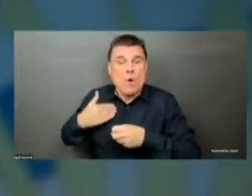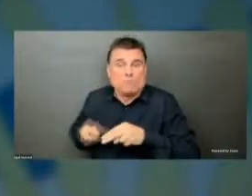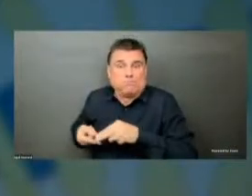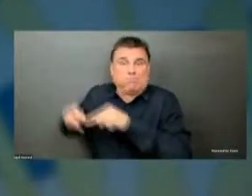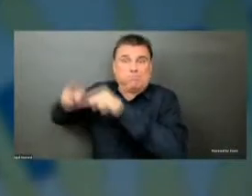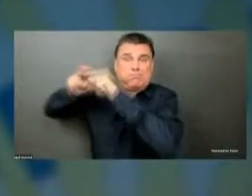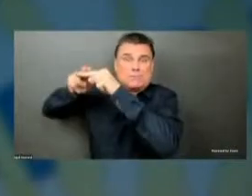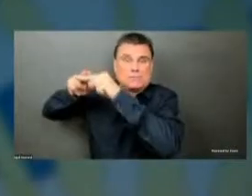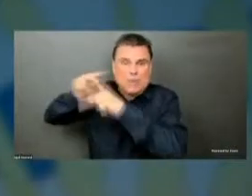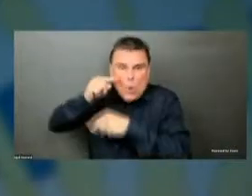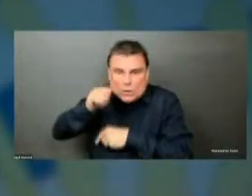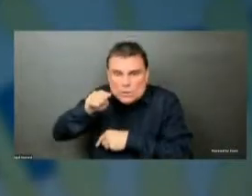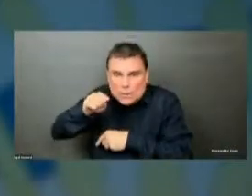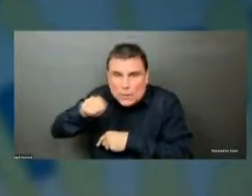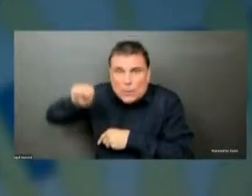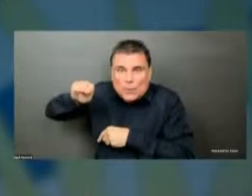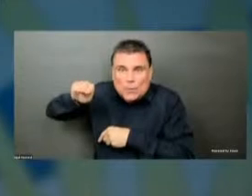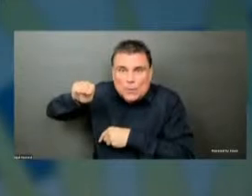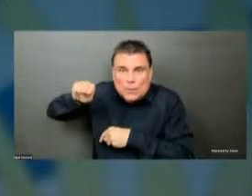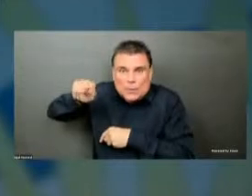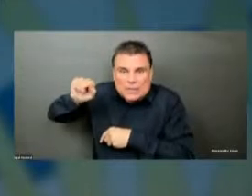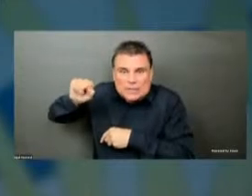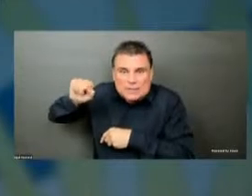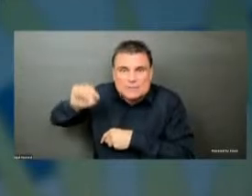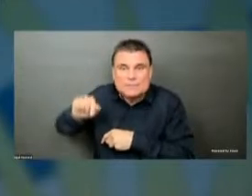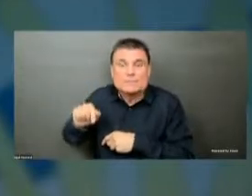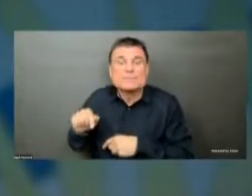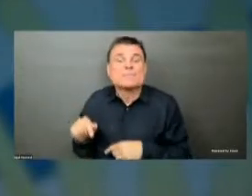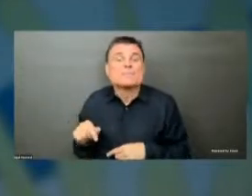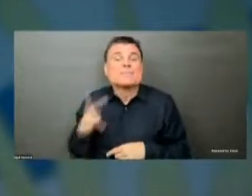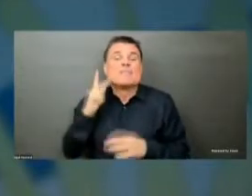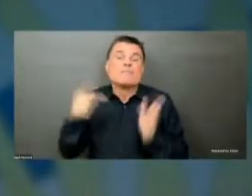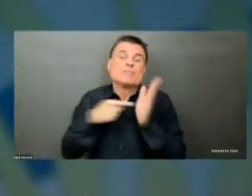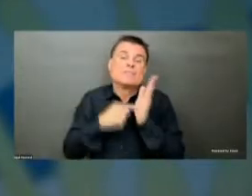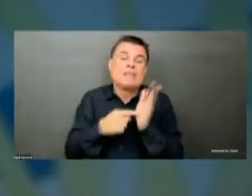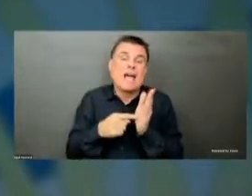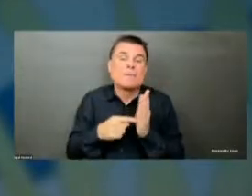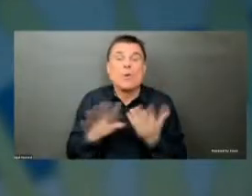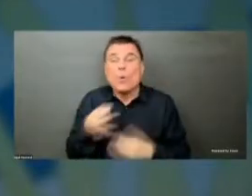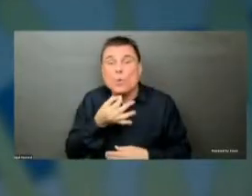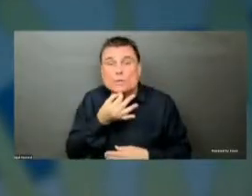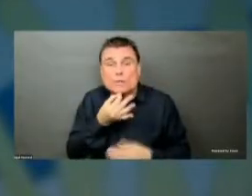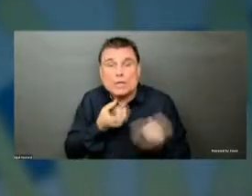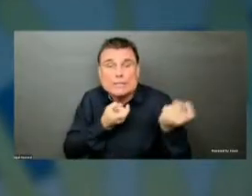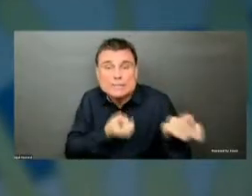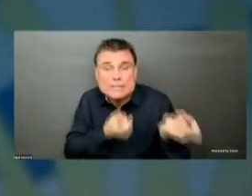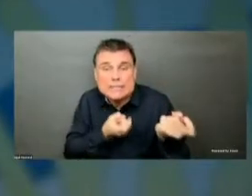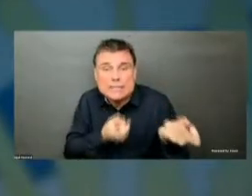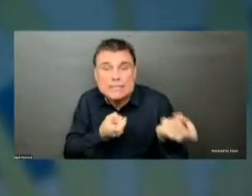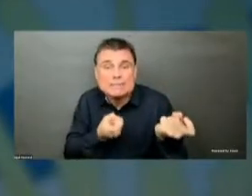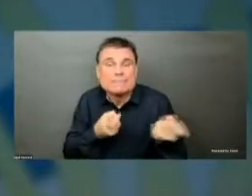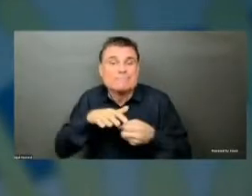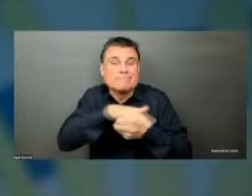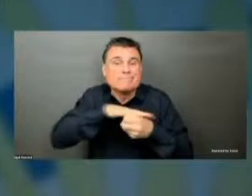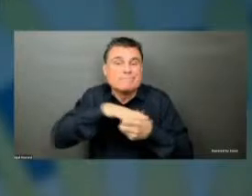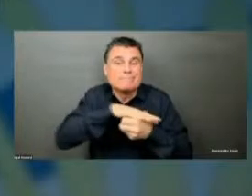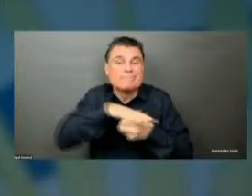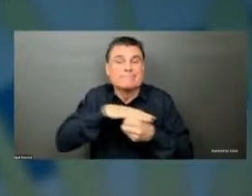in areas like Whistler and in the North Shore Coast Garibaldi region of Vancouver Coastal